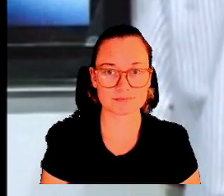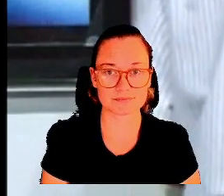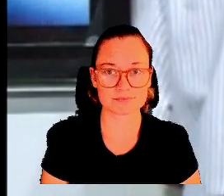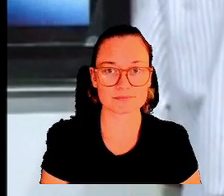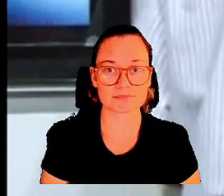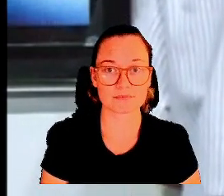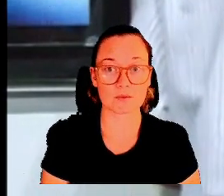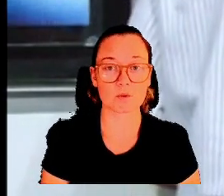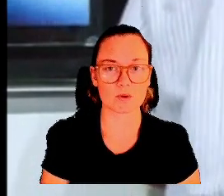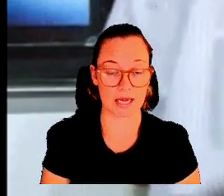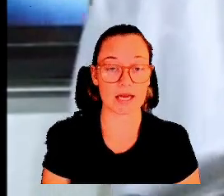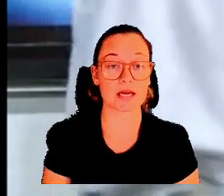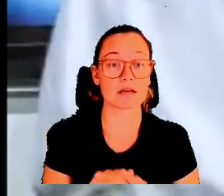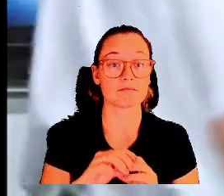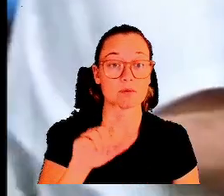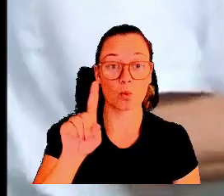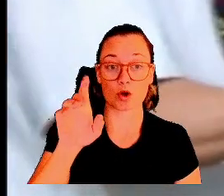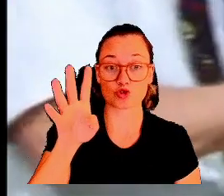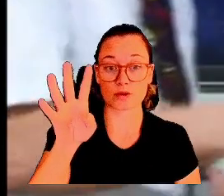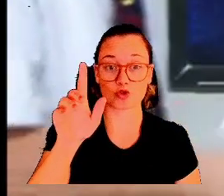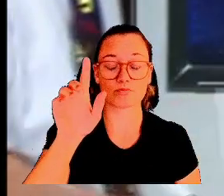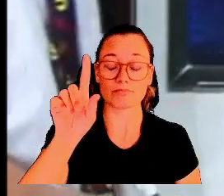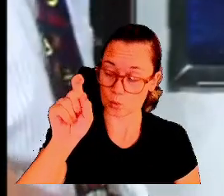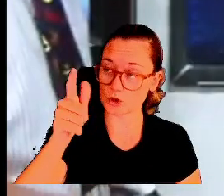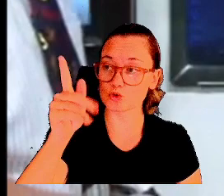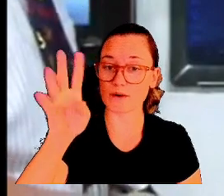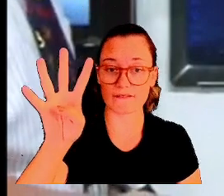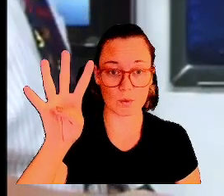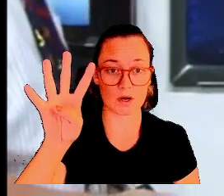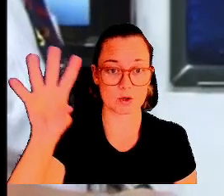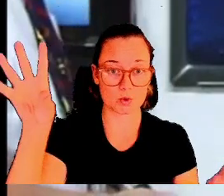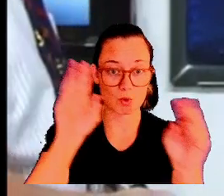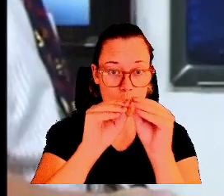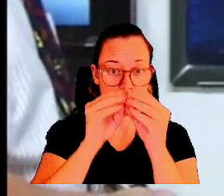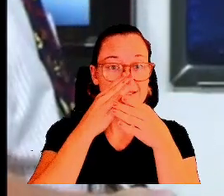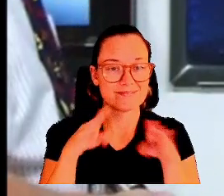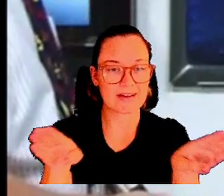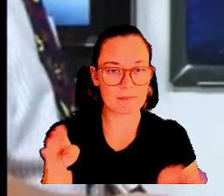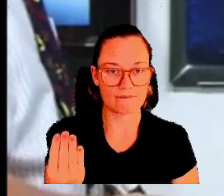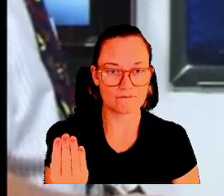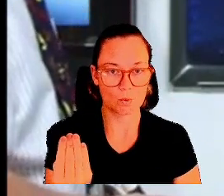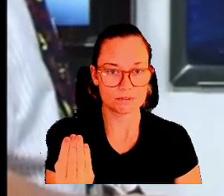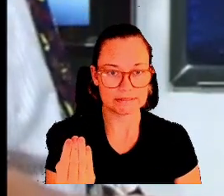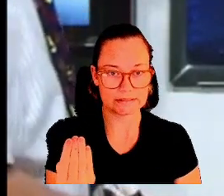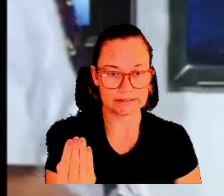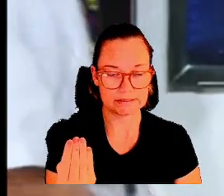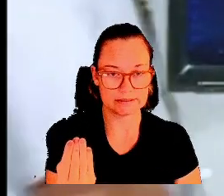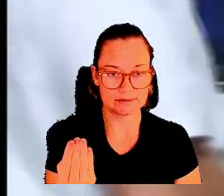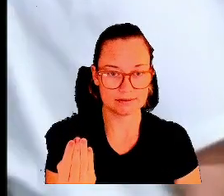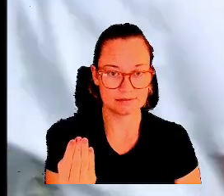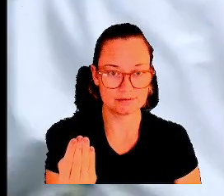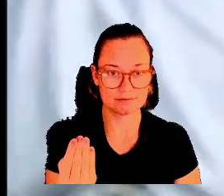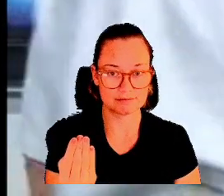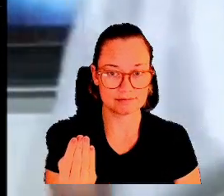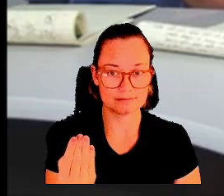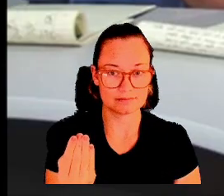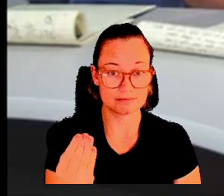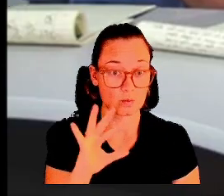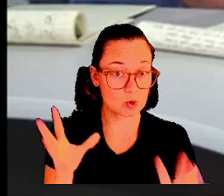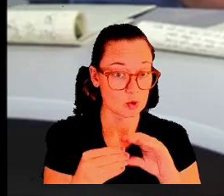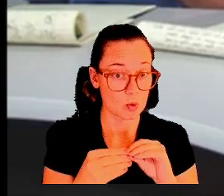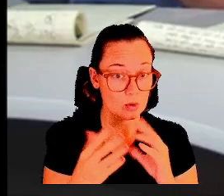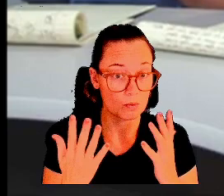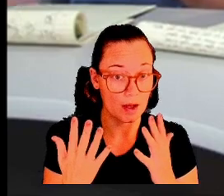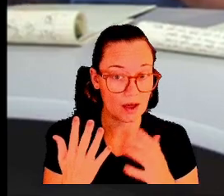are 14 of them. So now hit divided by 14, enter, and you get what?